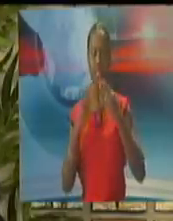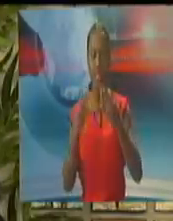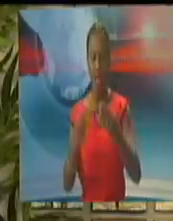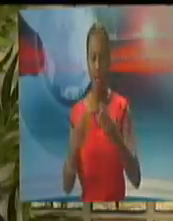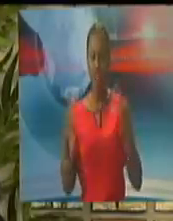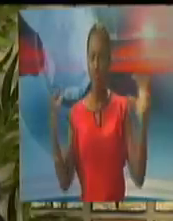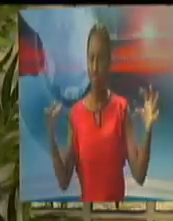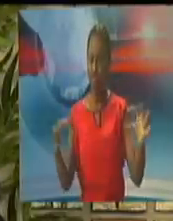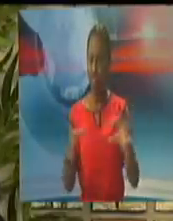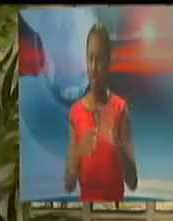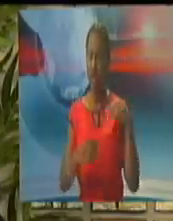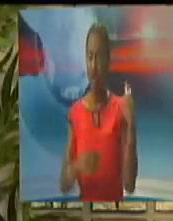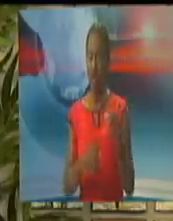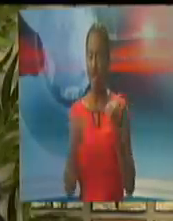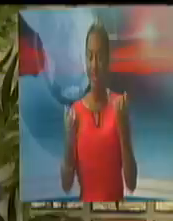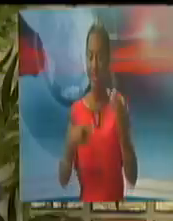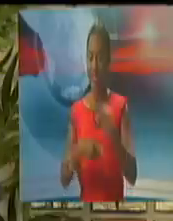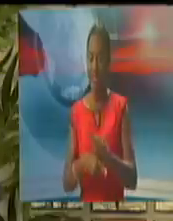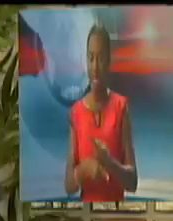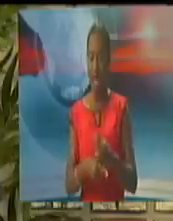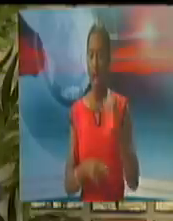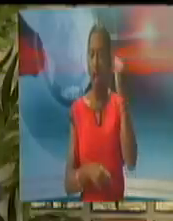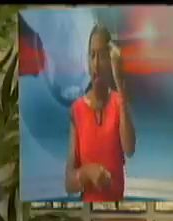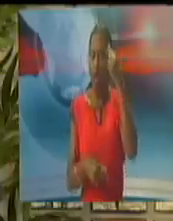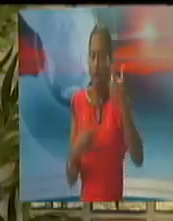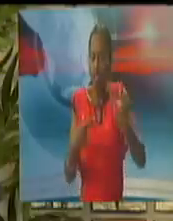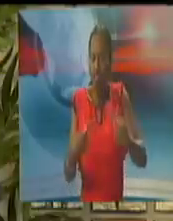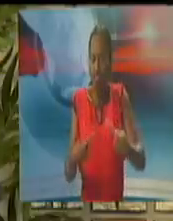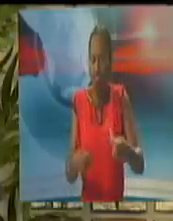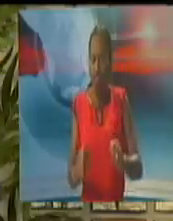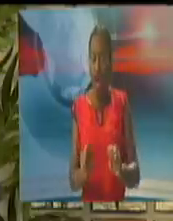government continues its efforts to flatten the curve and beat